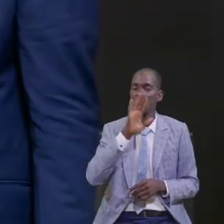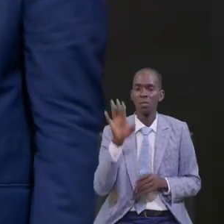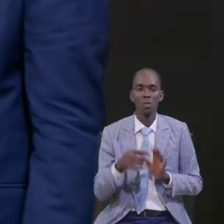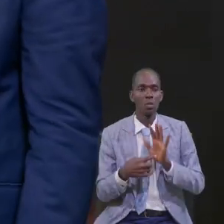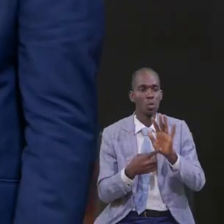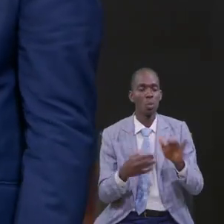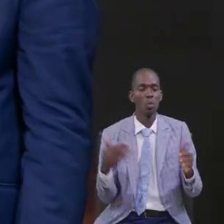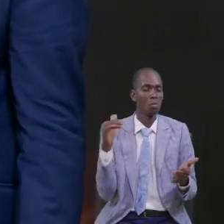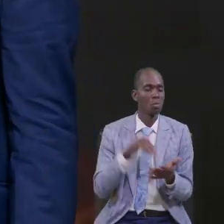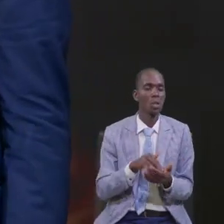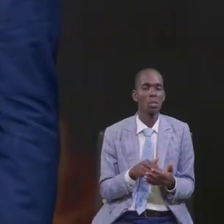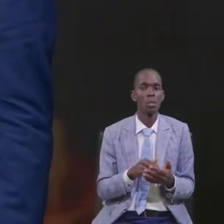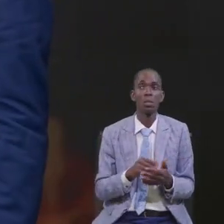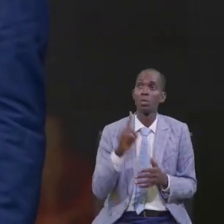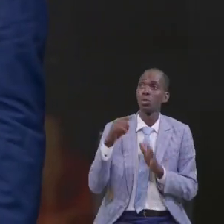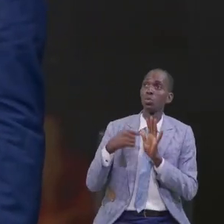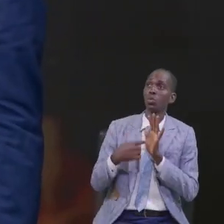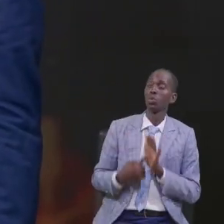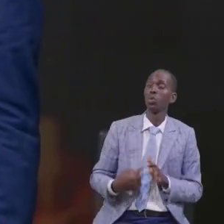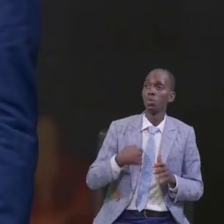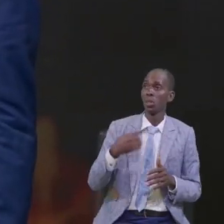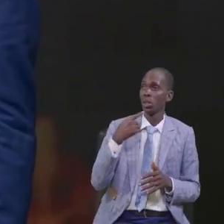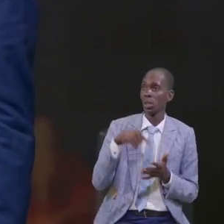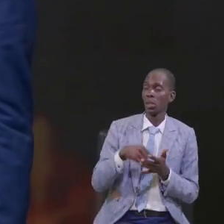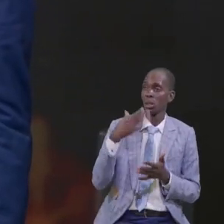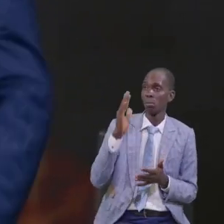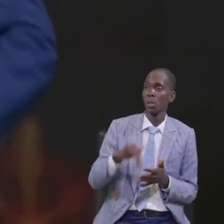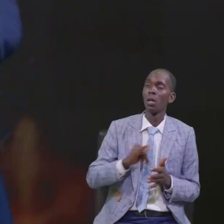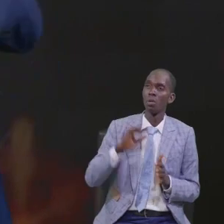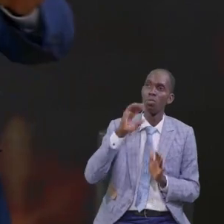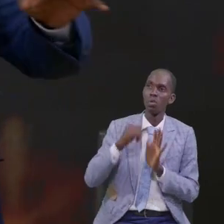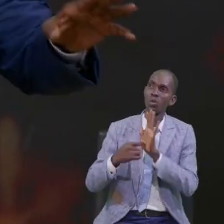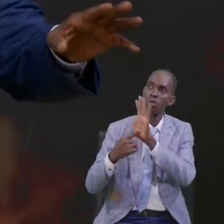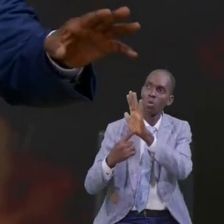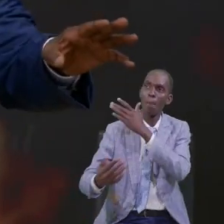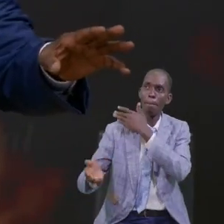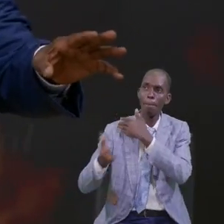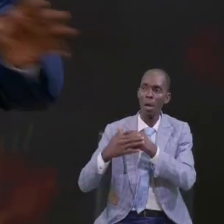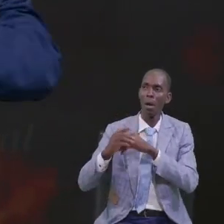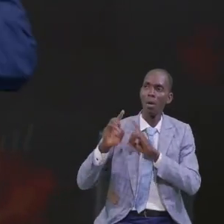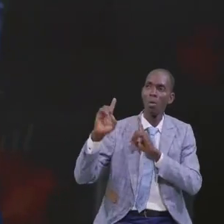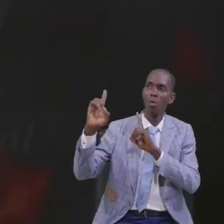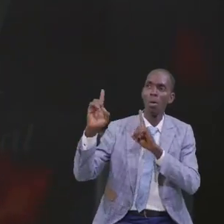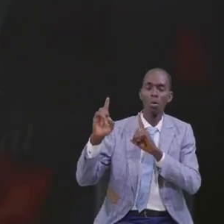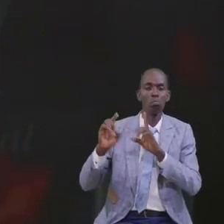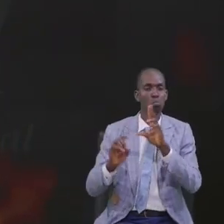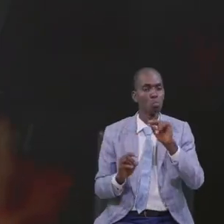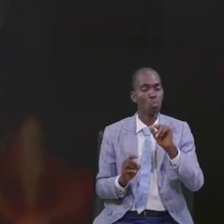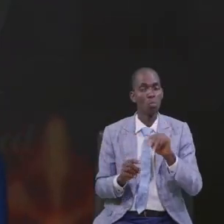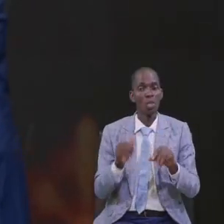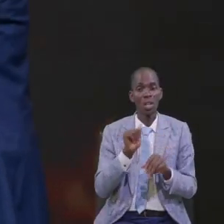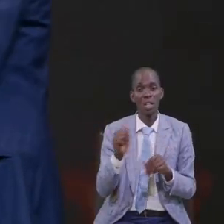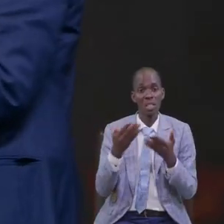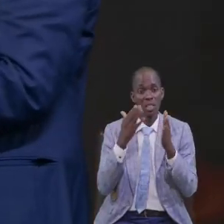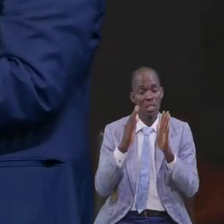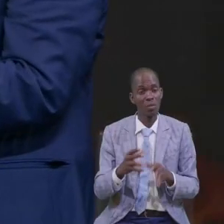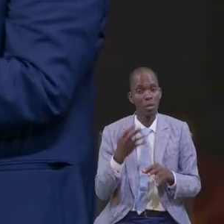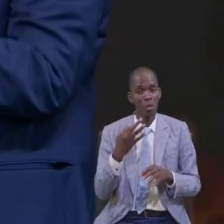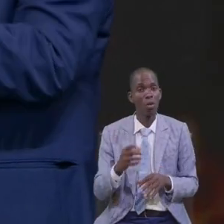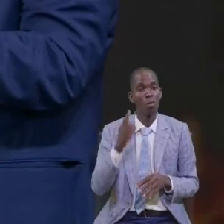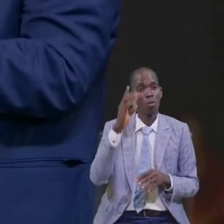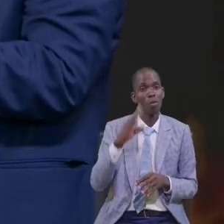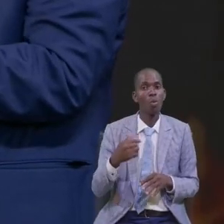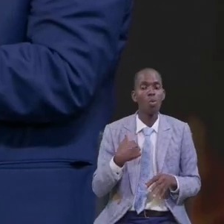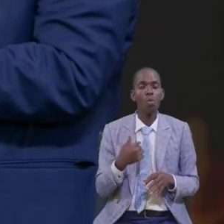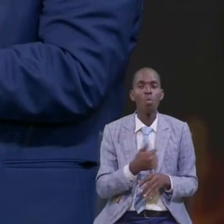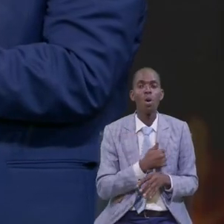that to me, I show them, the servants of the Lord, if we're born slaves of the Lord,